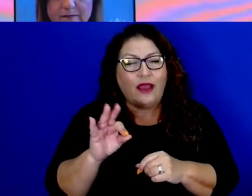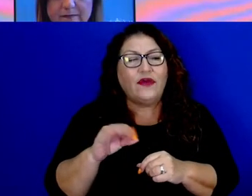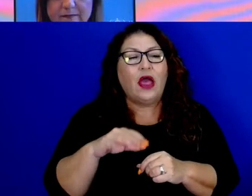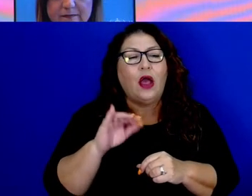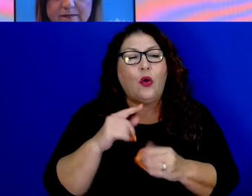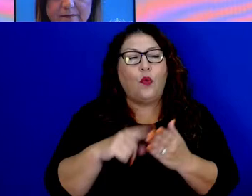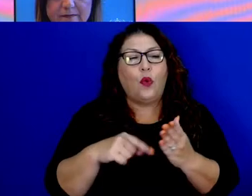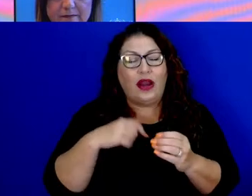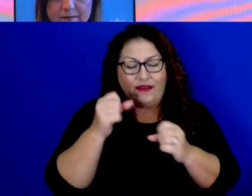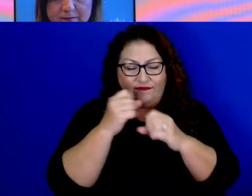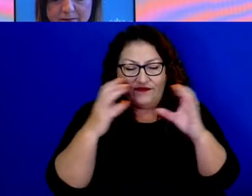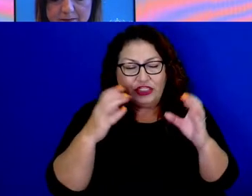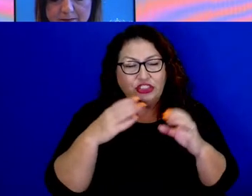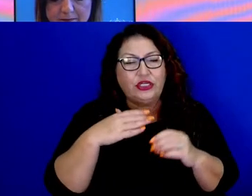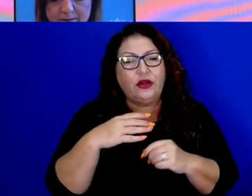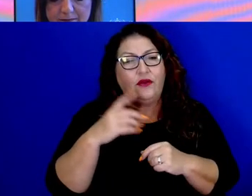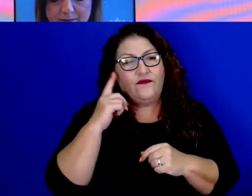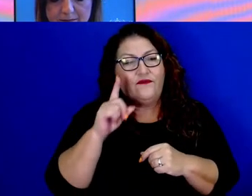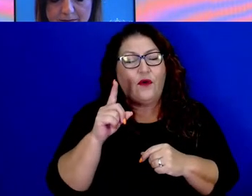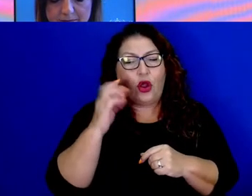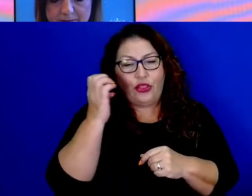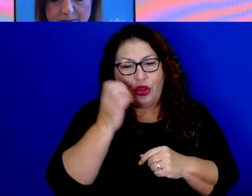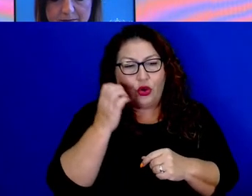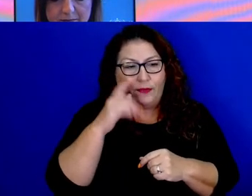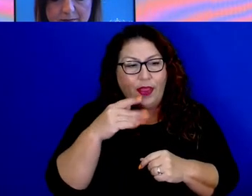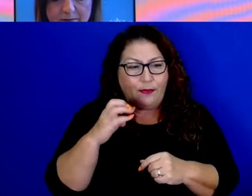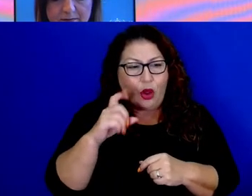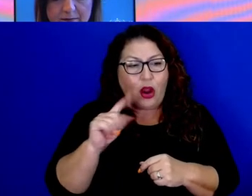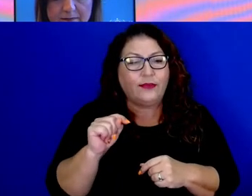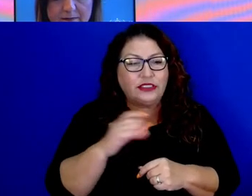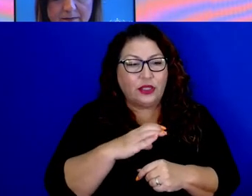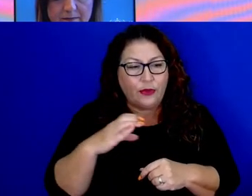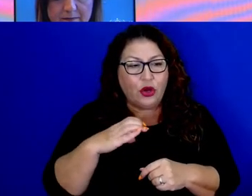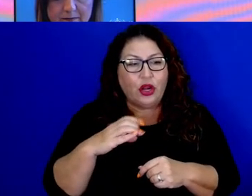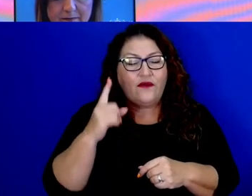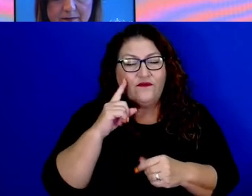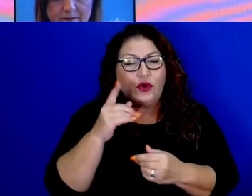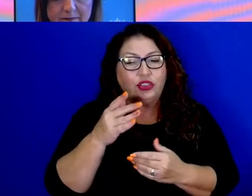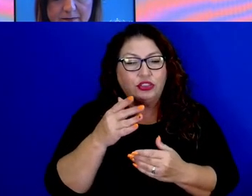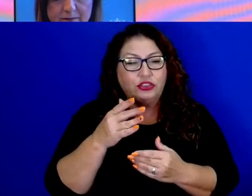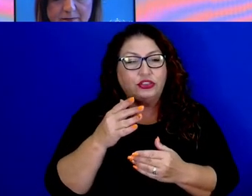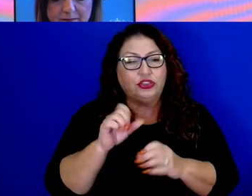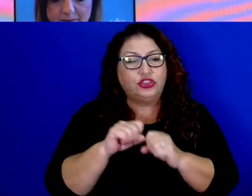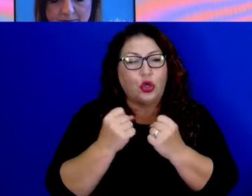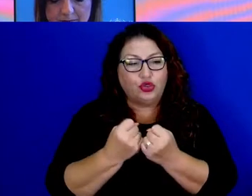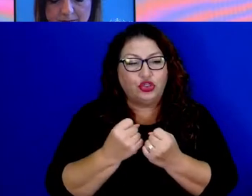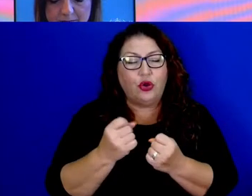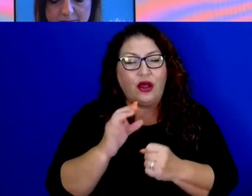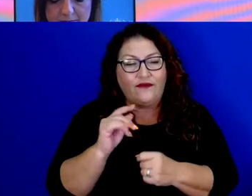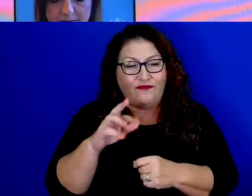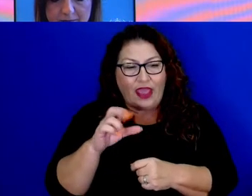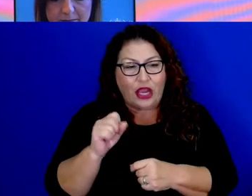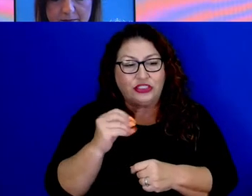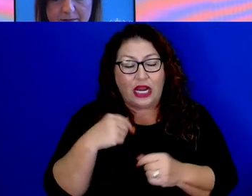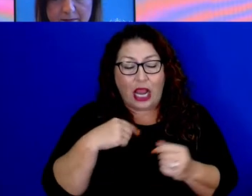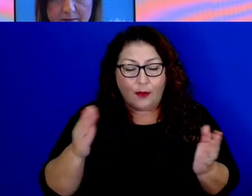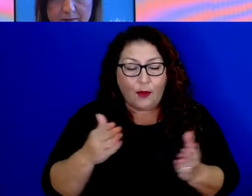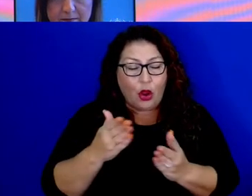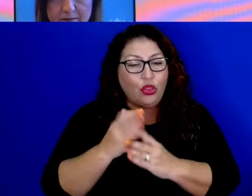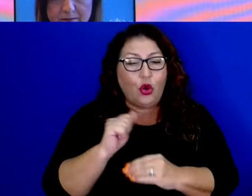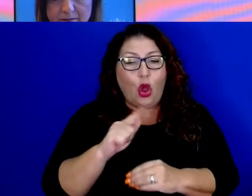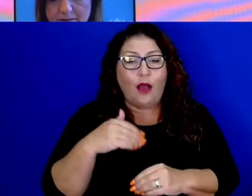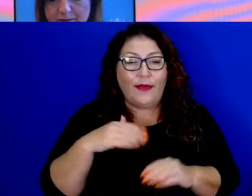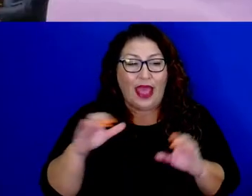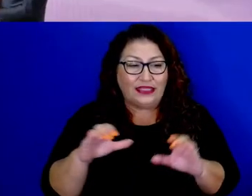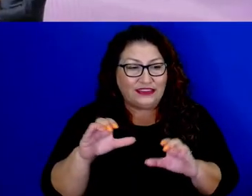the European Parliament's Committee on Employment and Social Affairs, and what I actually promote through all my activities as a politician, as an economist, as a husband, and a